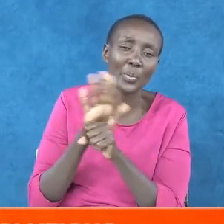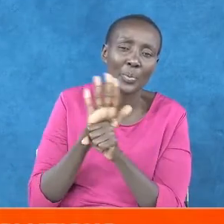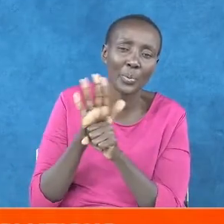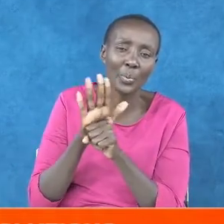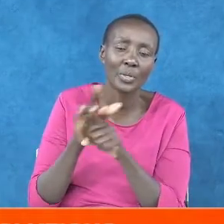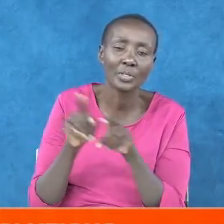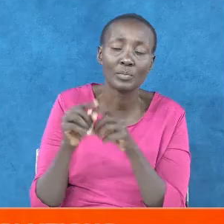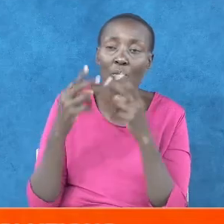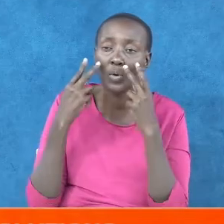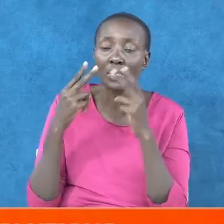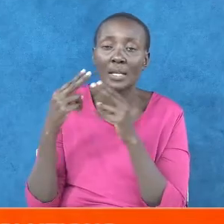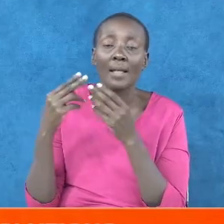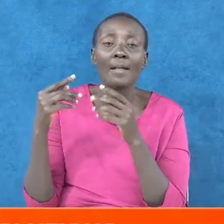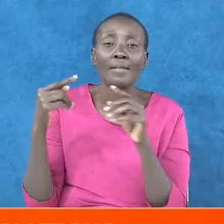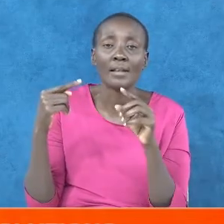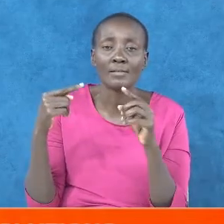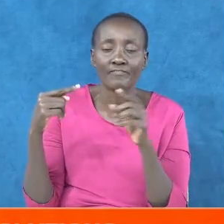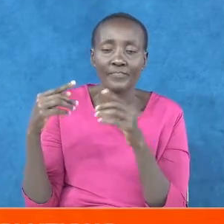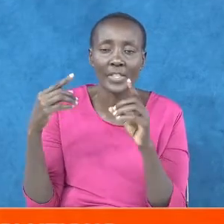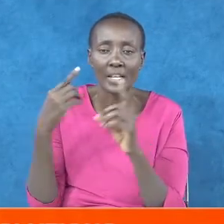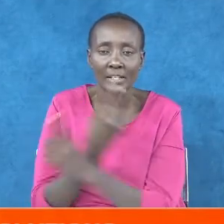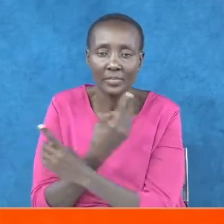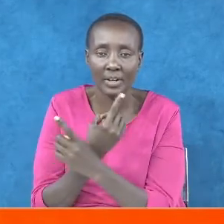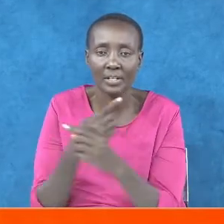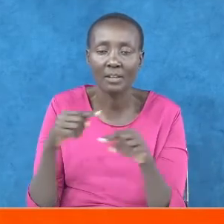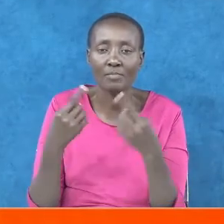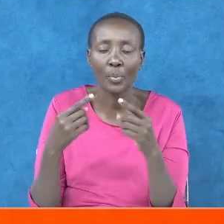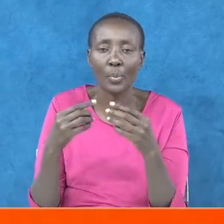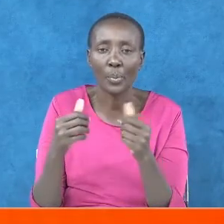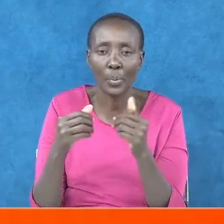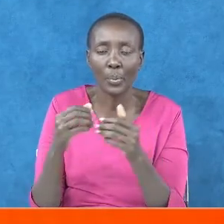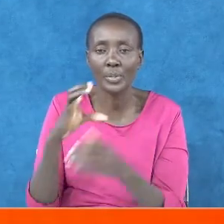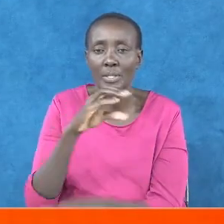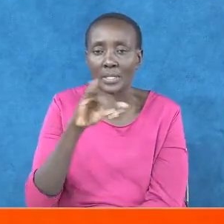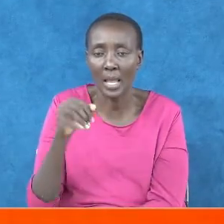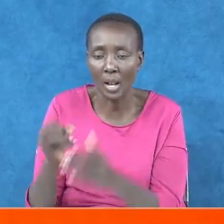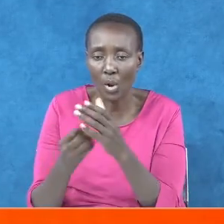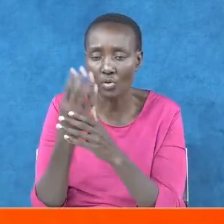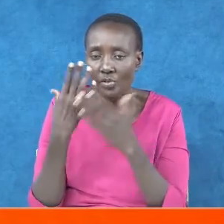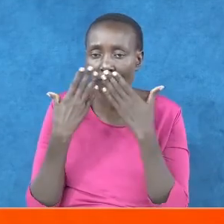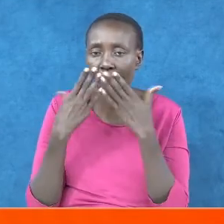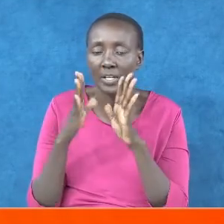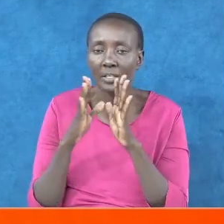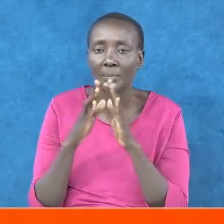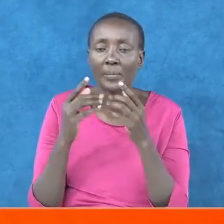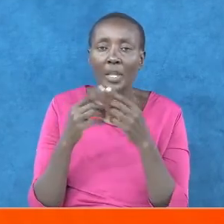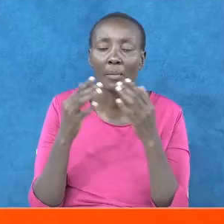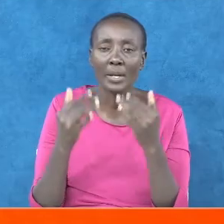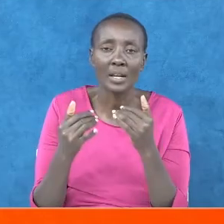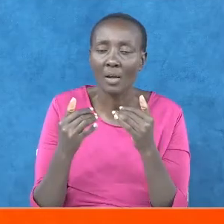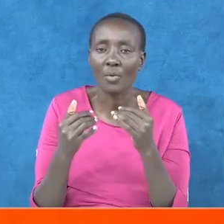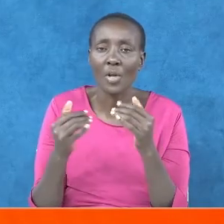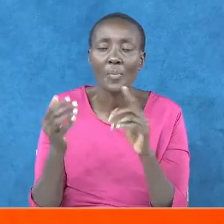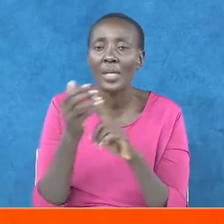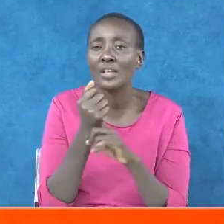we've seen even the alternative justice system being launched by Chief Justice Martha Koome. But now, to what extent? Because